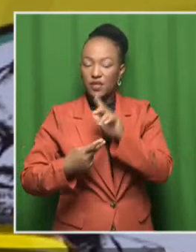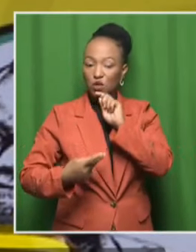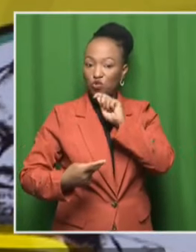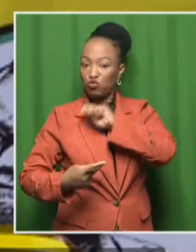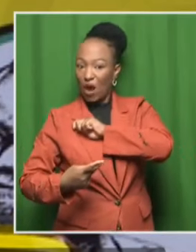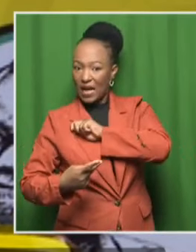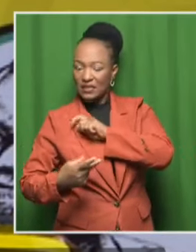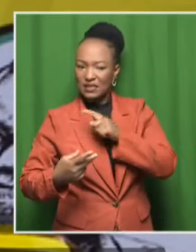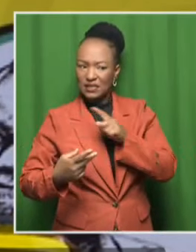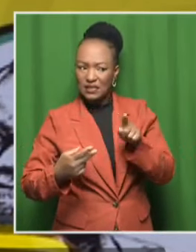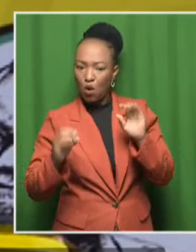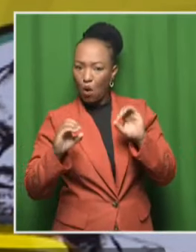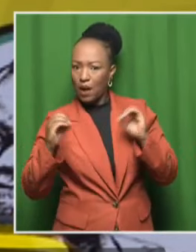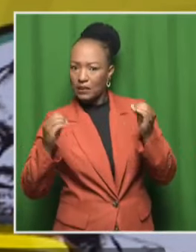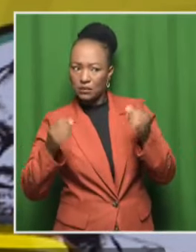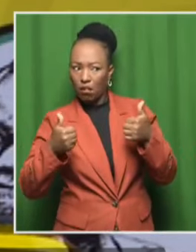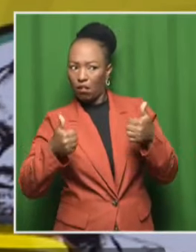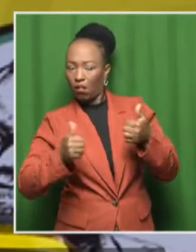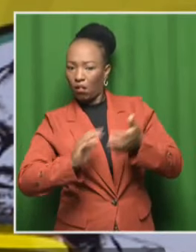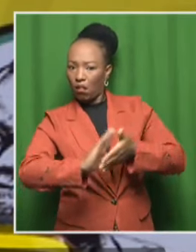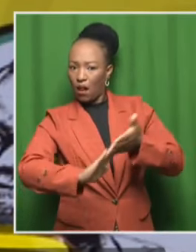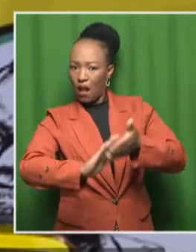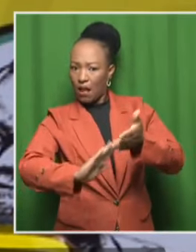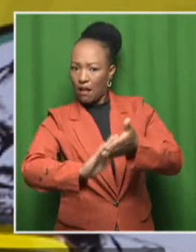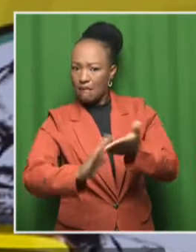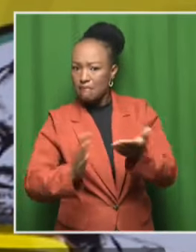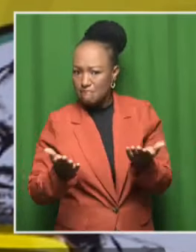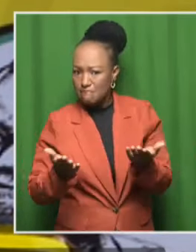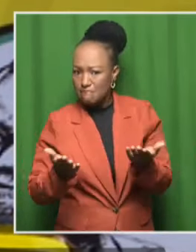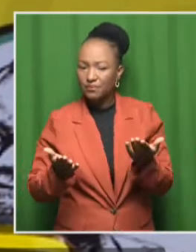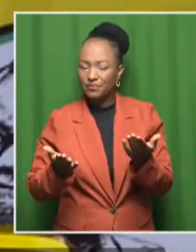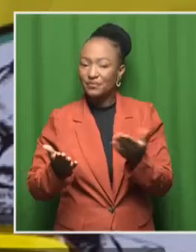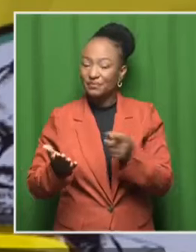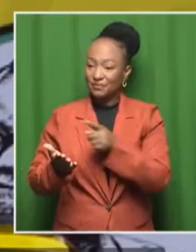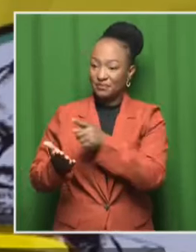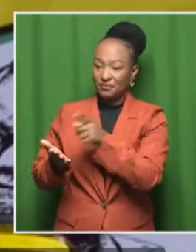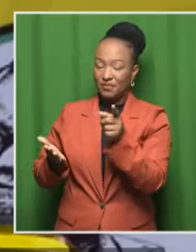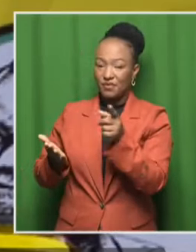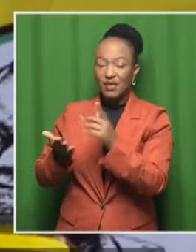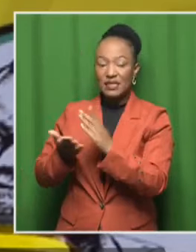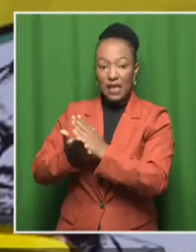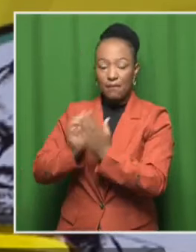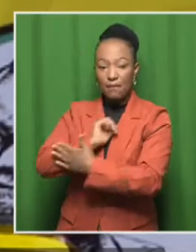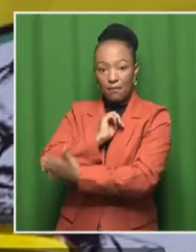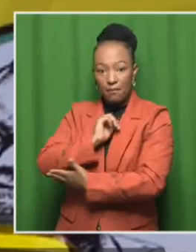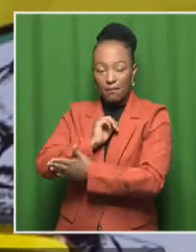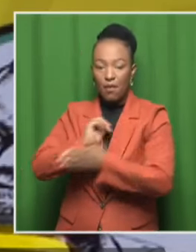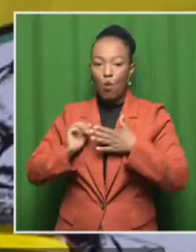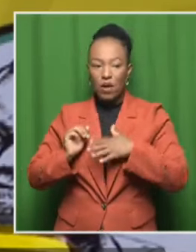There are some in our country who would want to write the ANC's obituary.